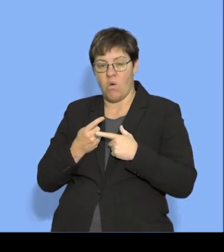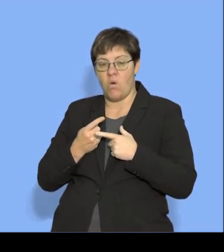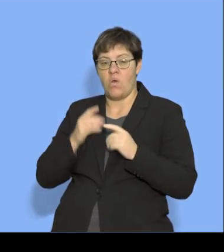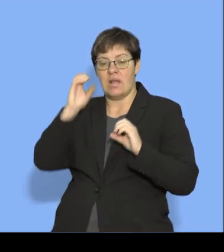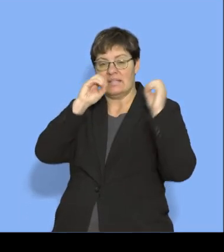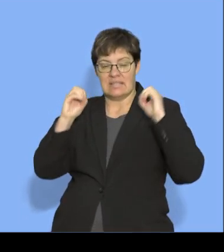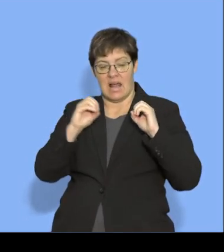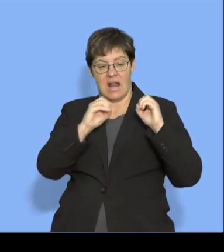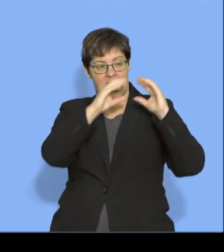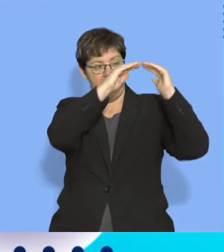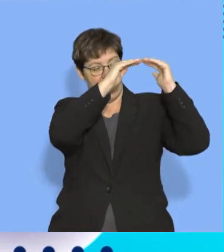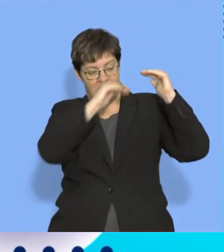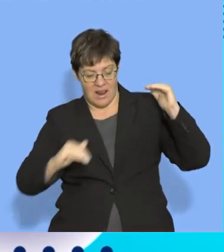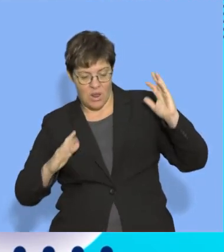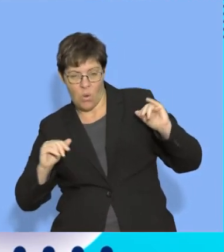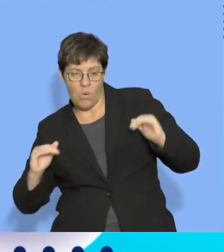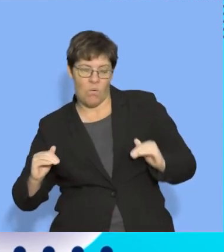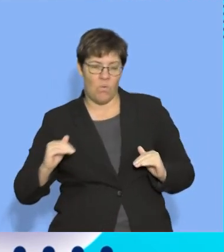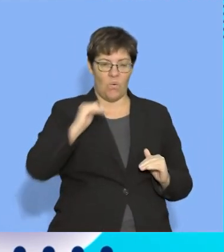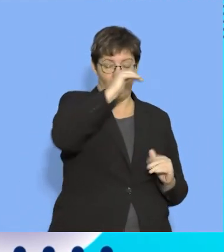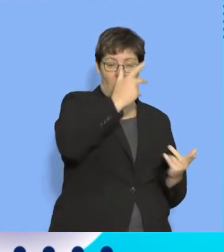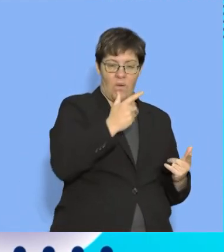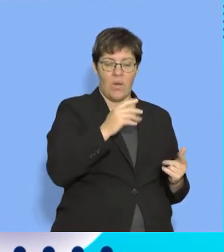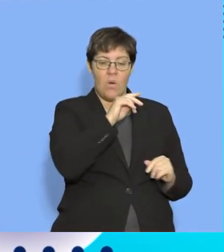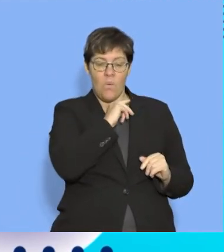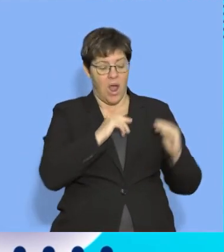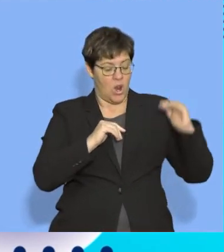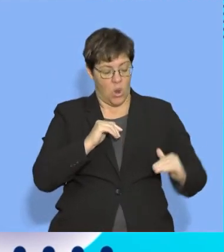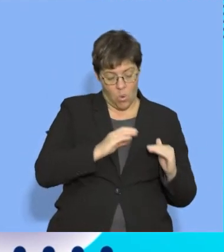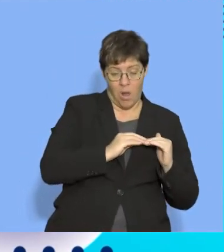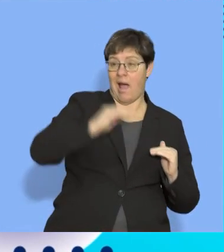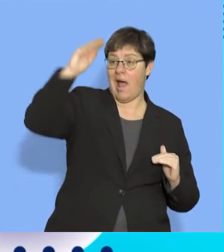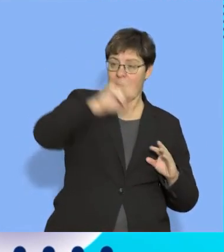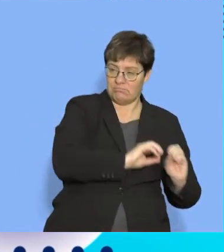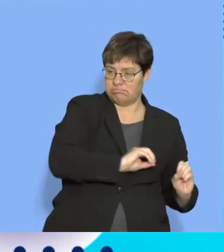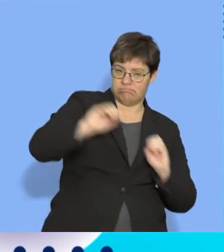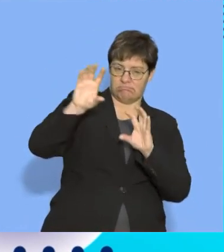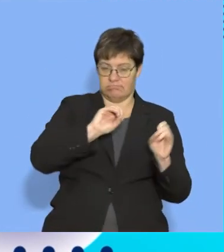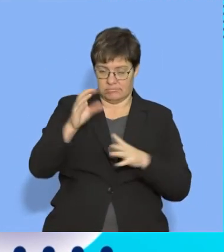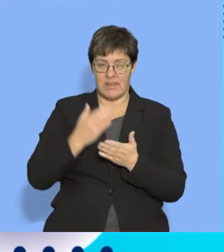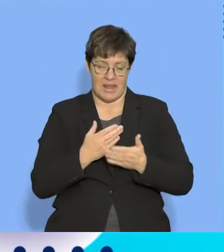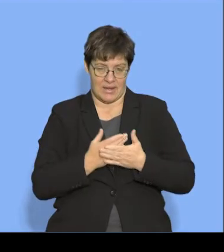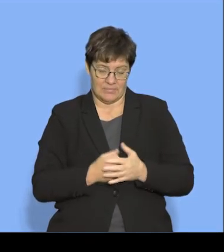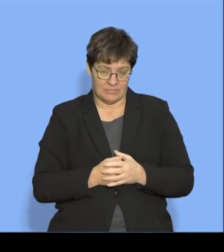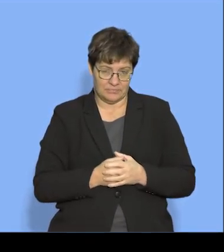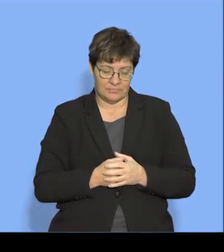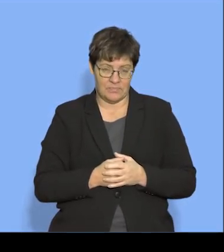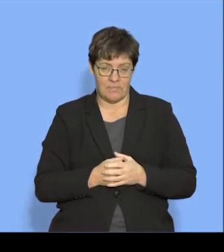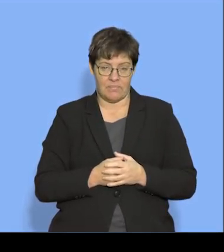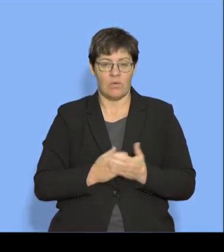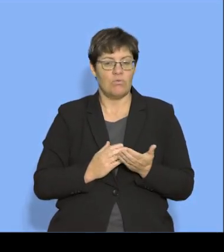cellular respiration. That in turn produces ATP for cellular metabolism.